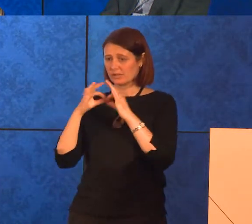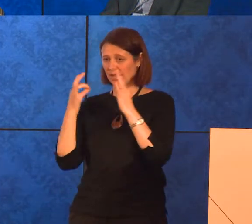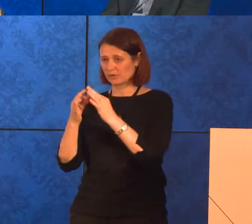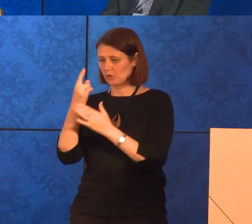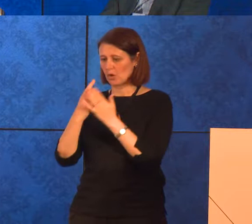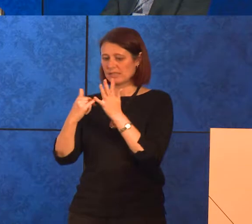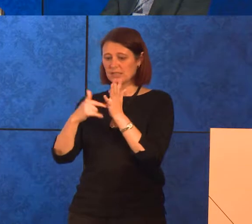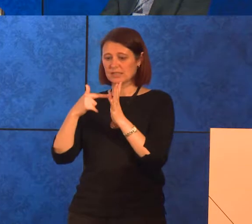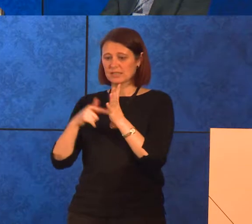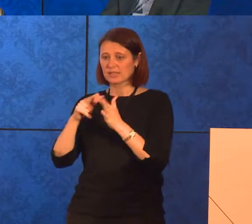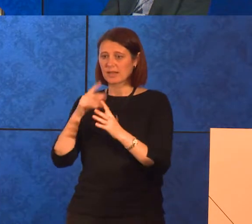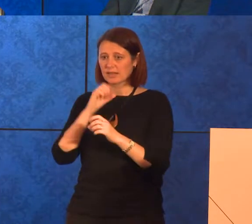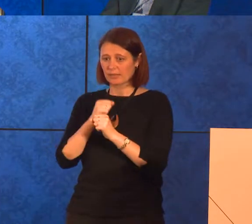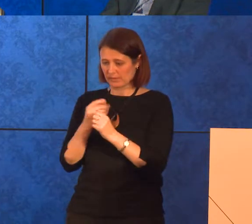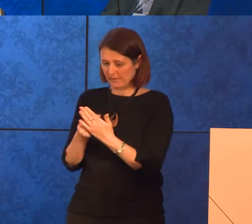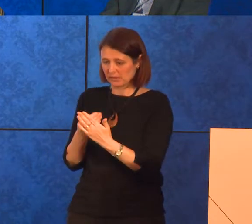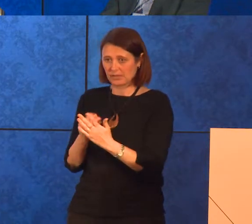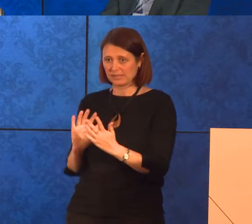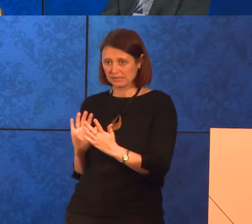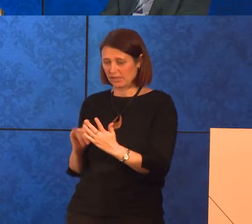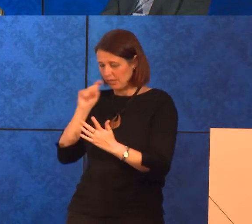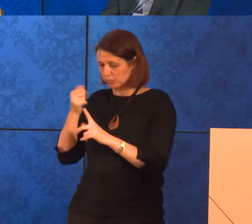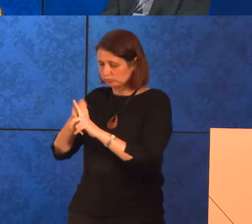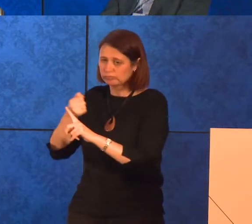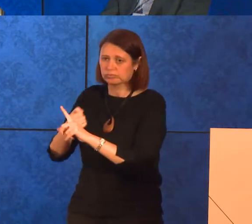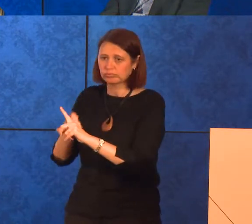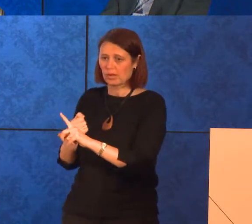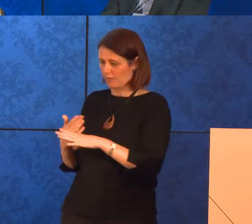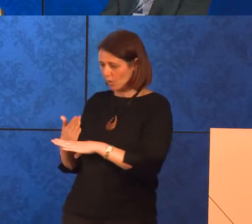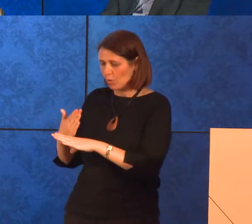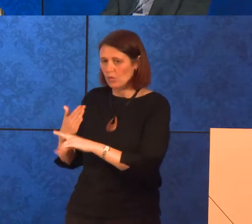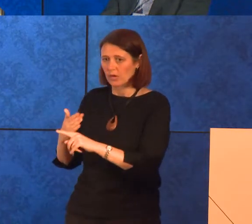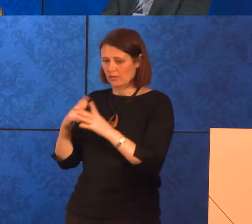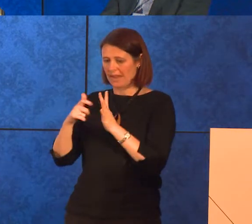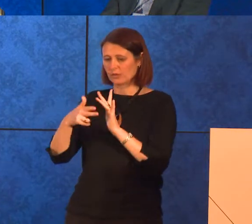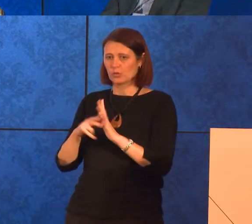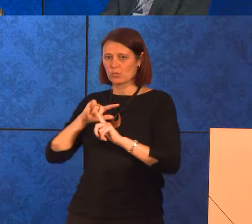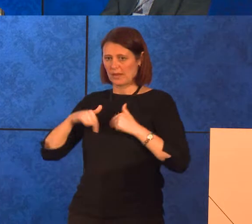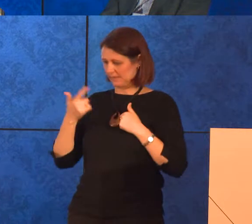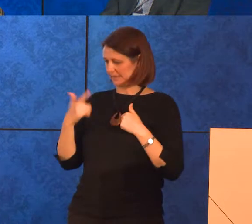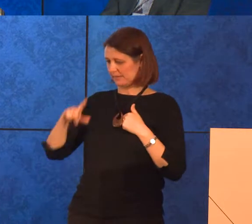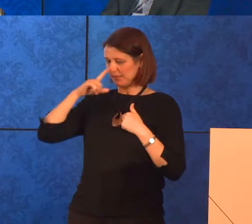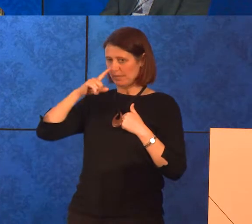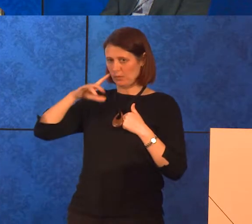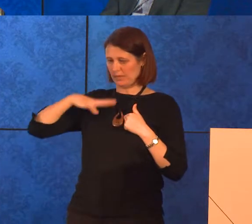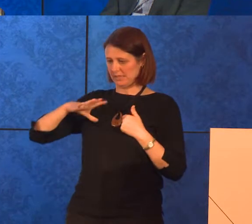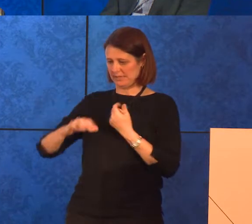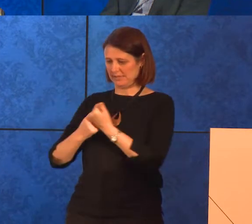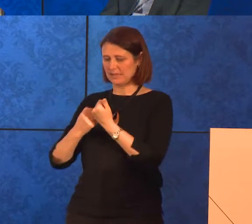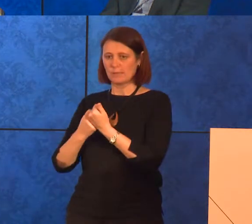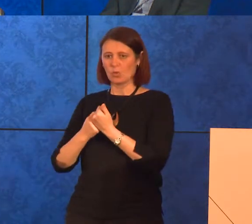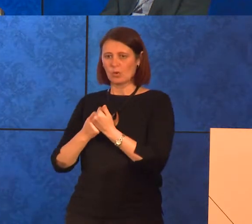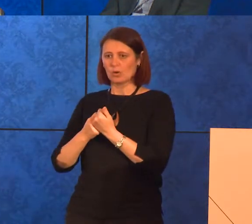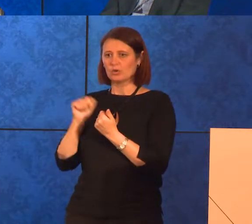government funded will have to do all of that work. For example, at Action, we have 70 people who need support in